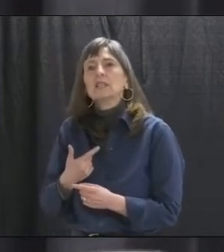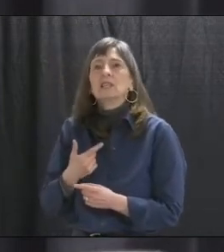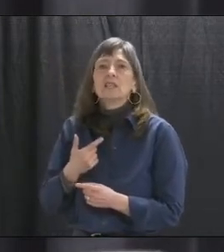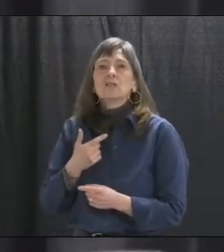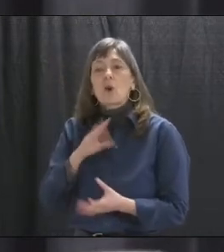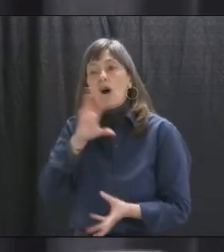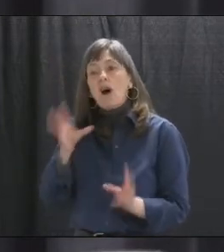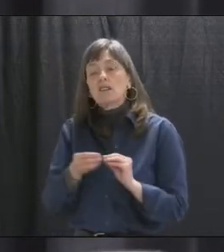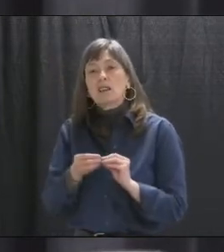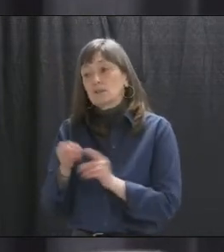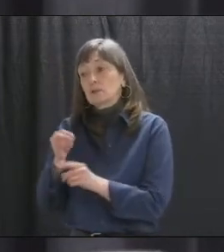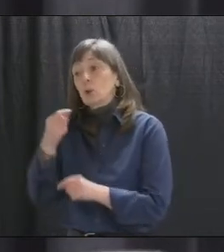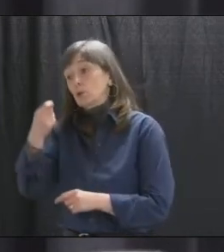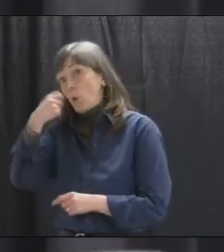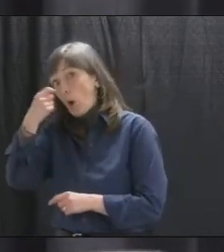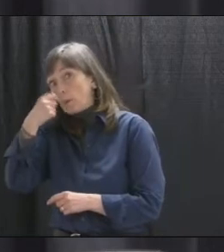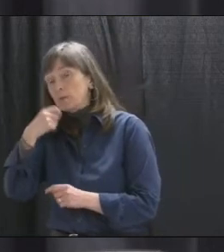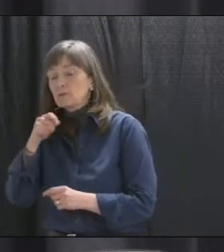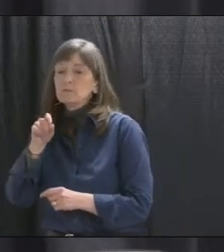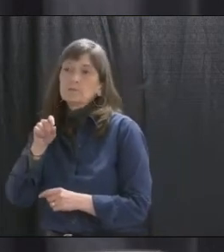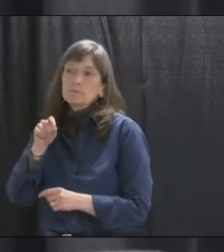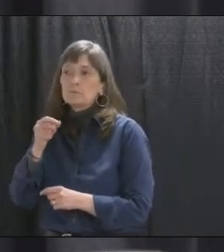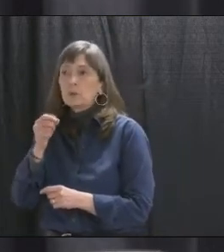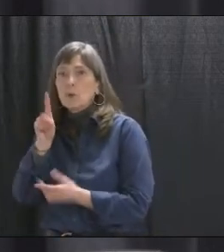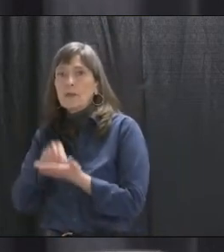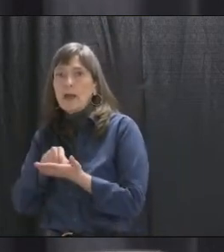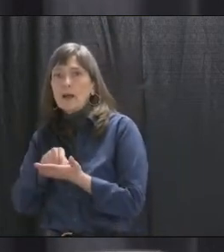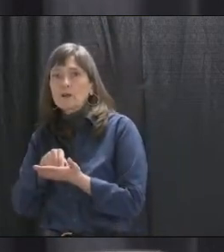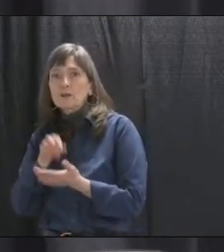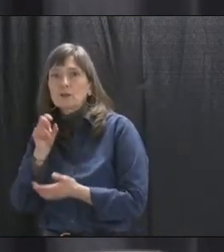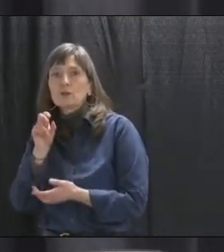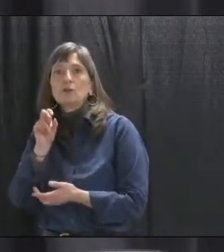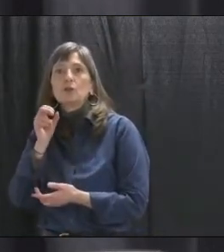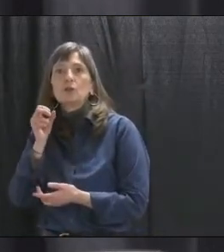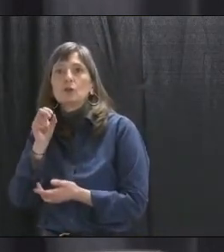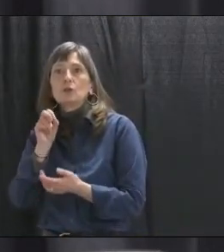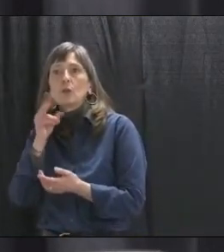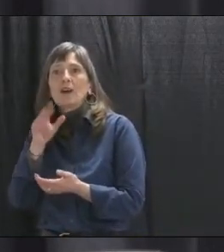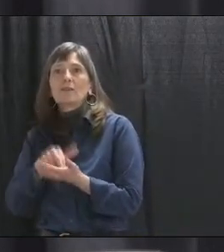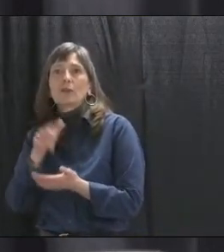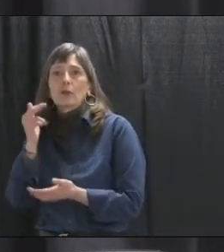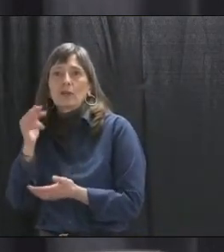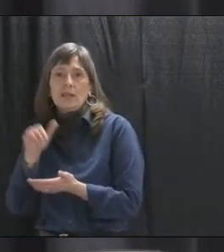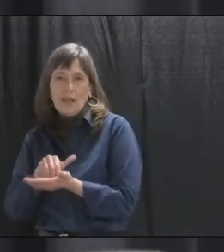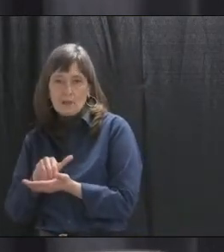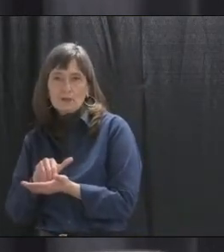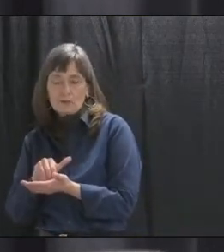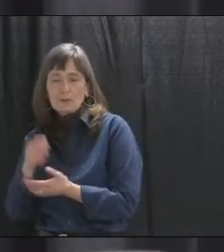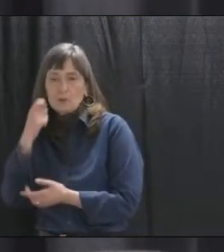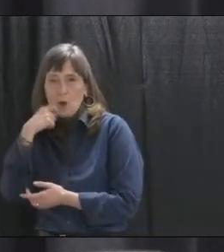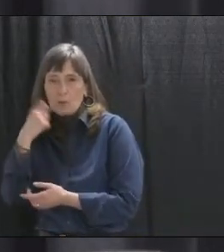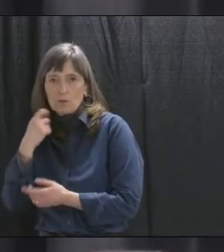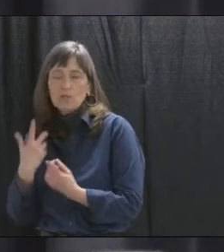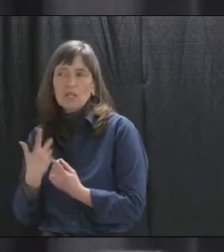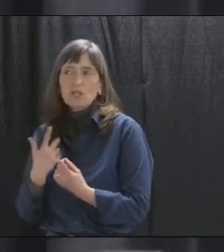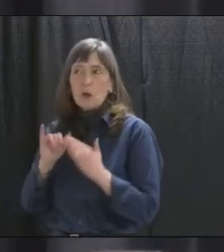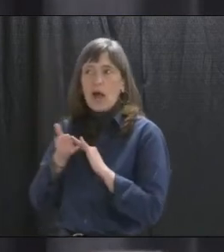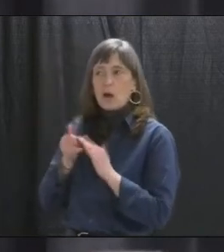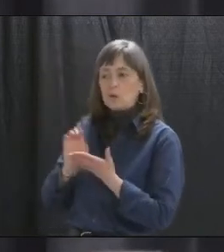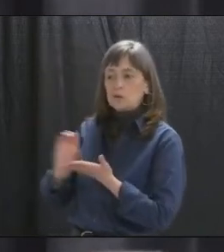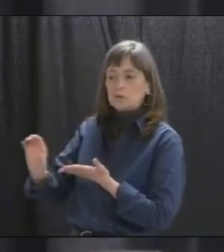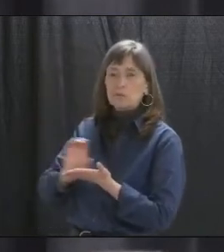to 13,000 swabs. The question then around how you allocate PPE between public health